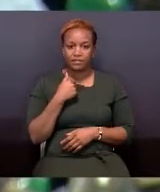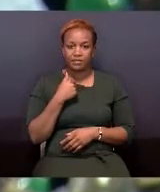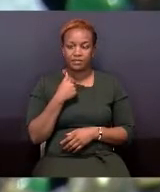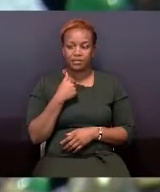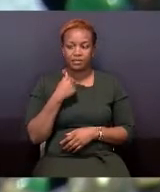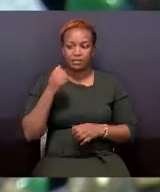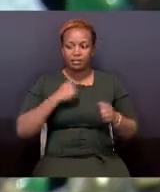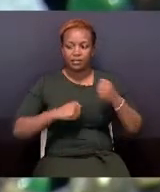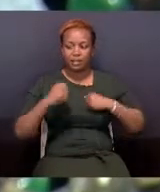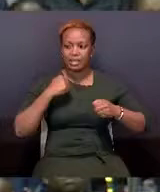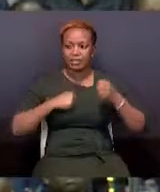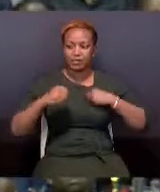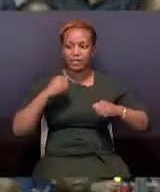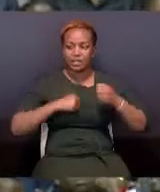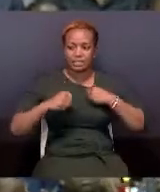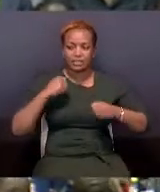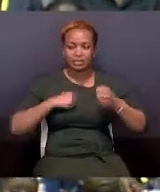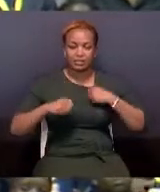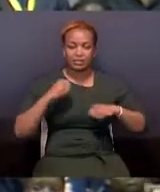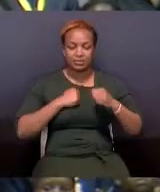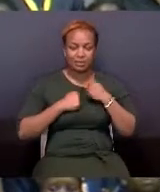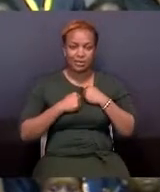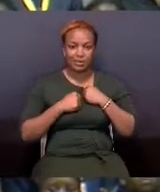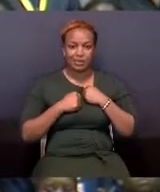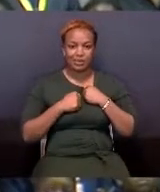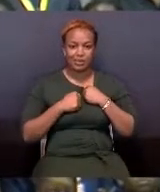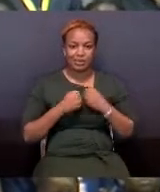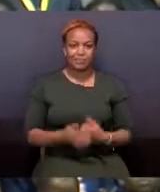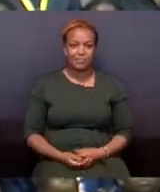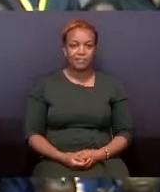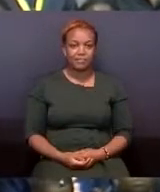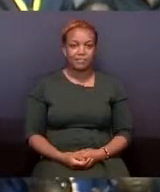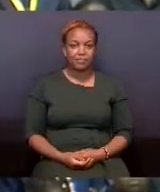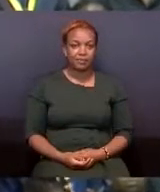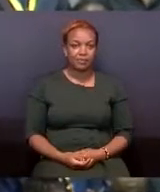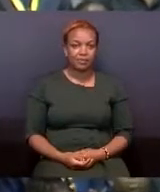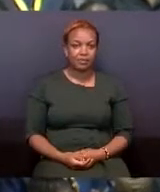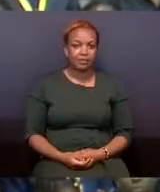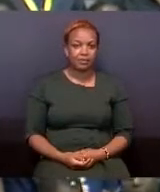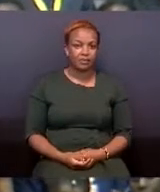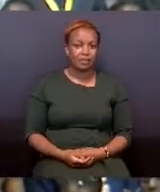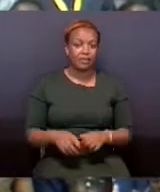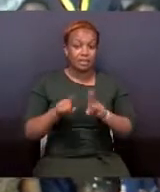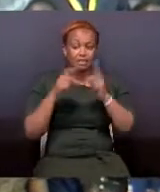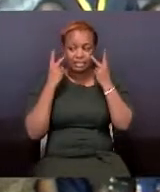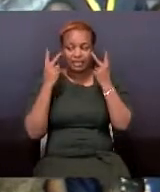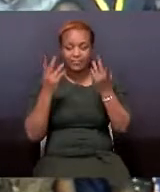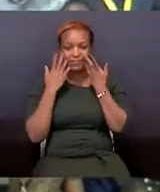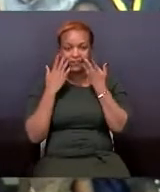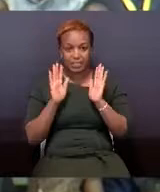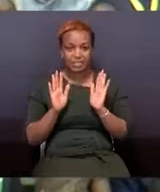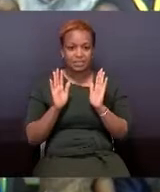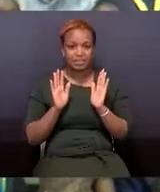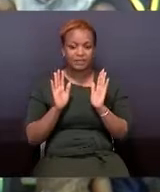Rwanda, and to also create the Veterans World Championship. But as you have seen, I'm not